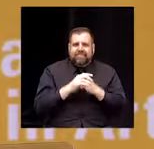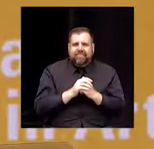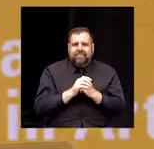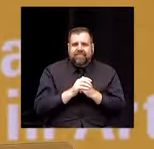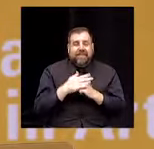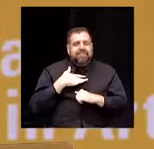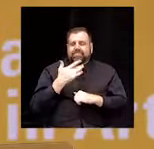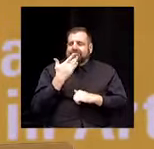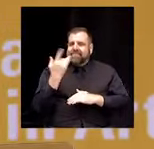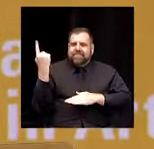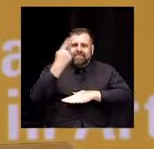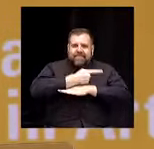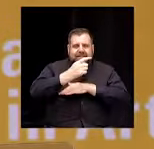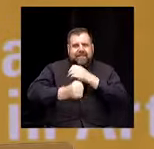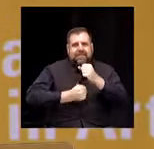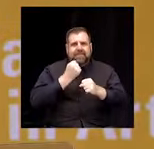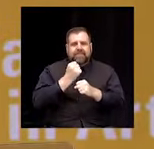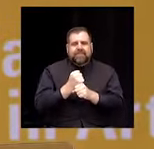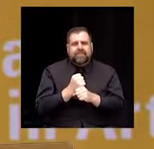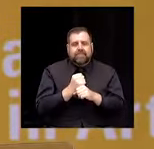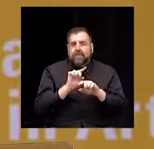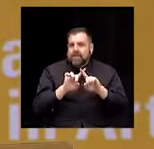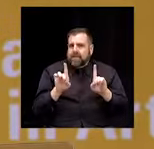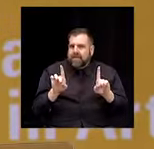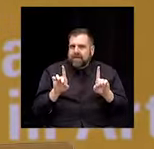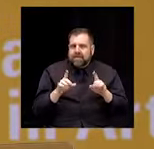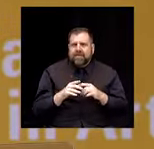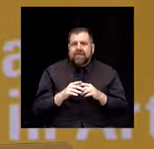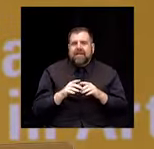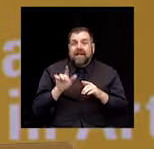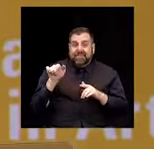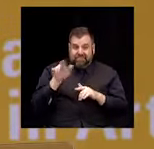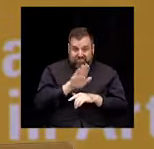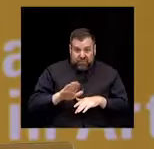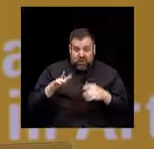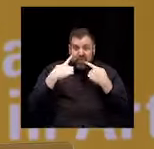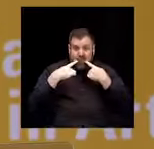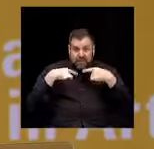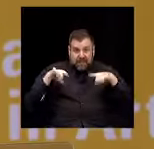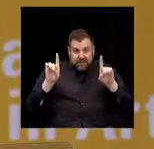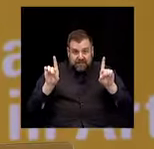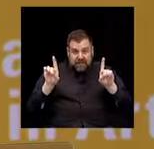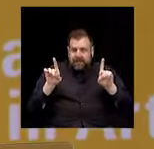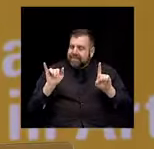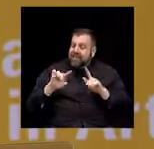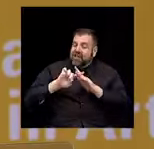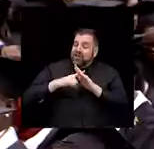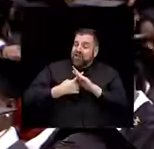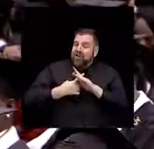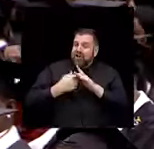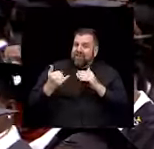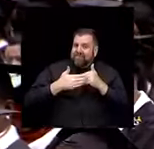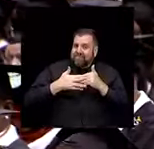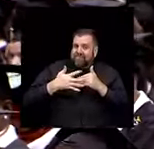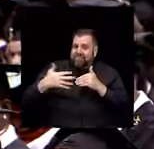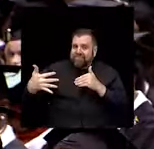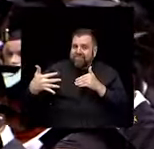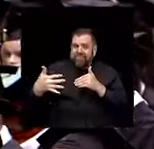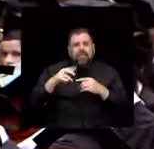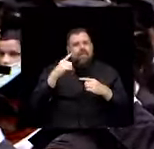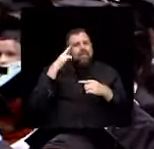the year. However, this incredible achievement is just the beginning. And as you look to your